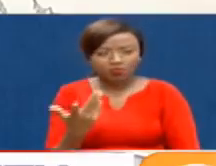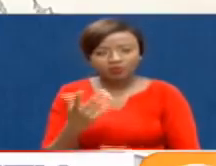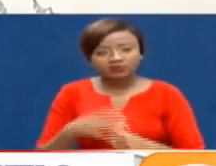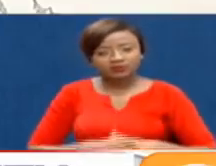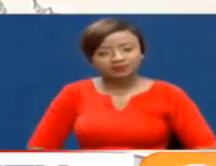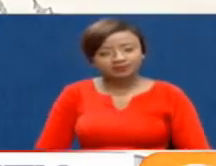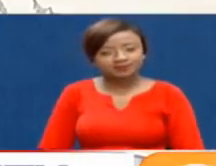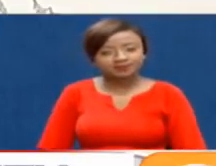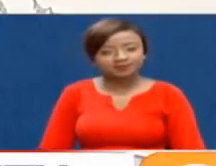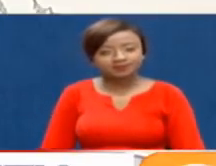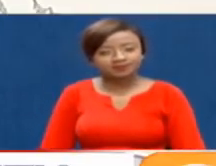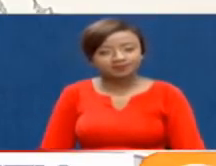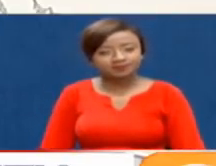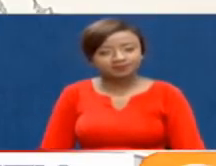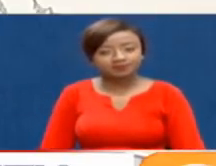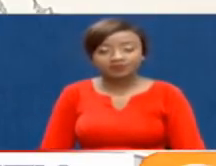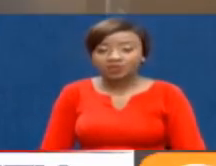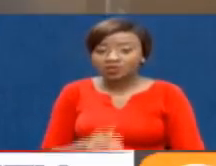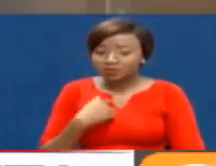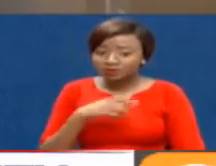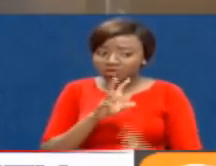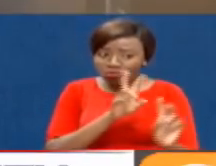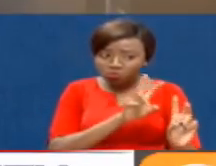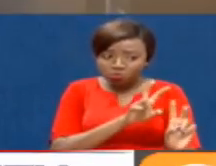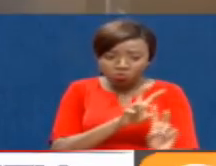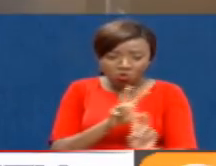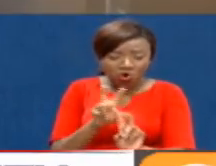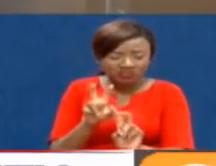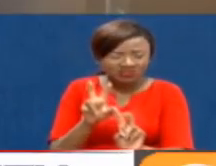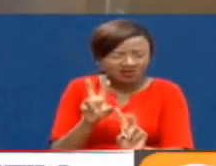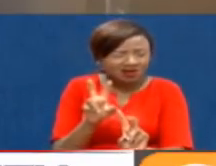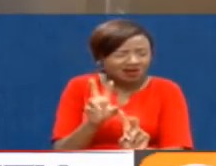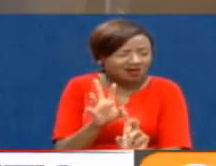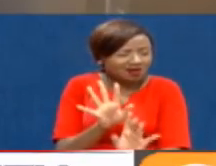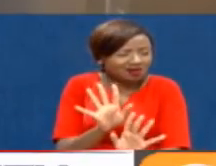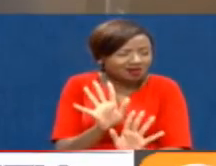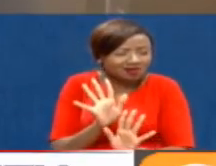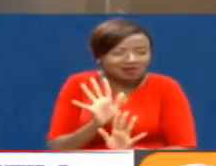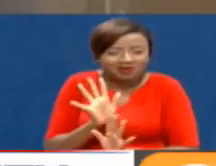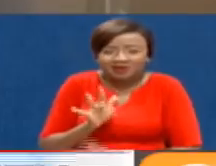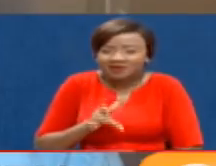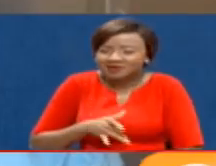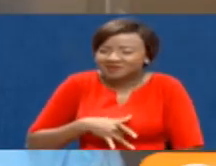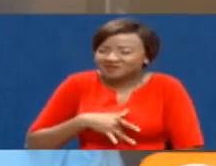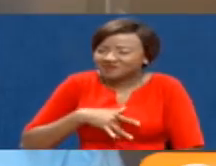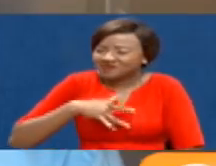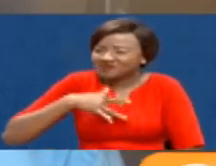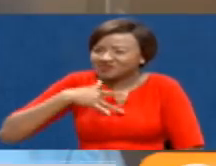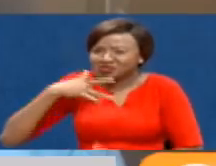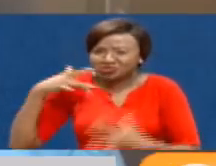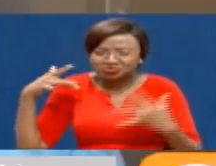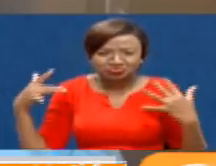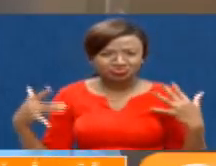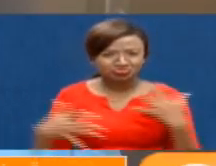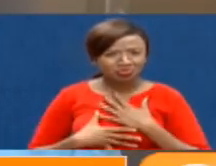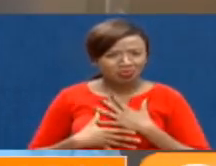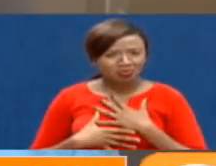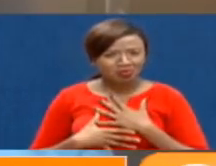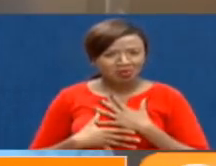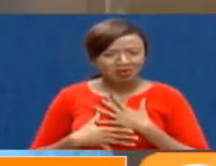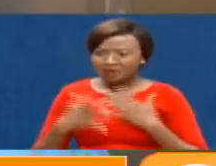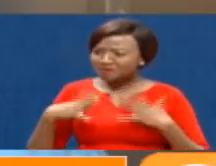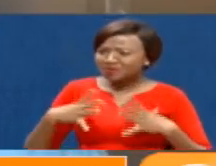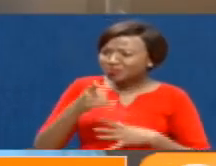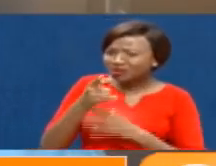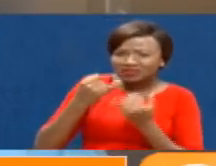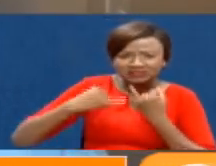home? I was horrified, Vicky, watching the people getting brutalized by the police and trying to cross the ferry. And